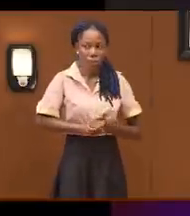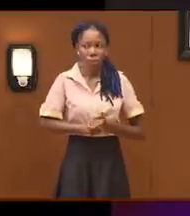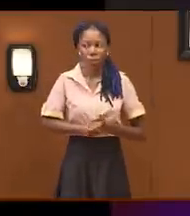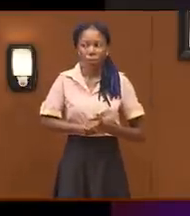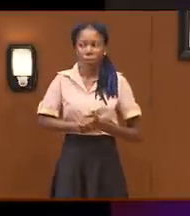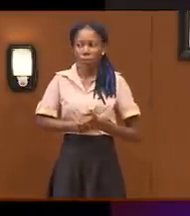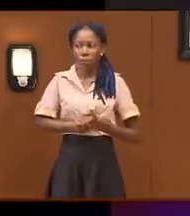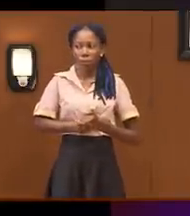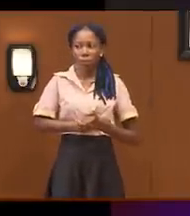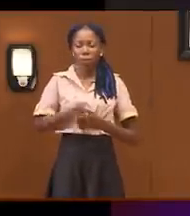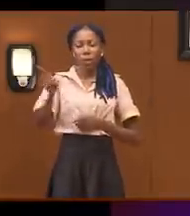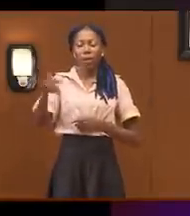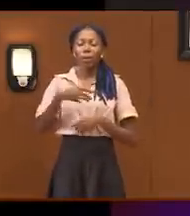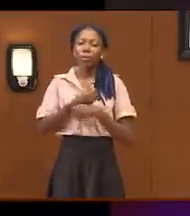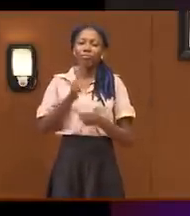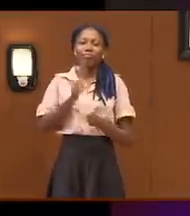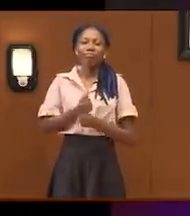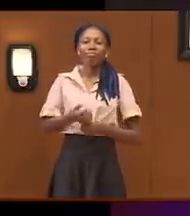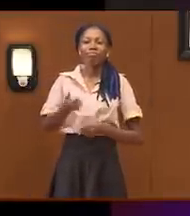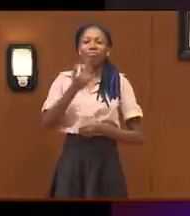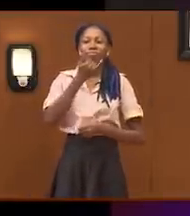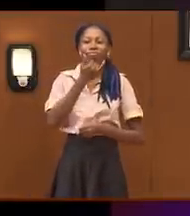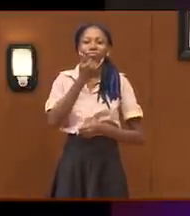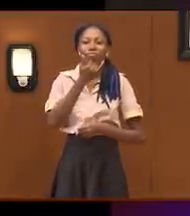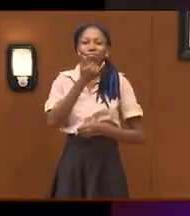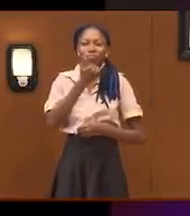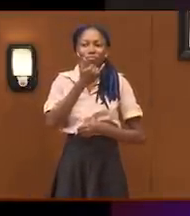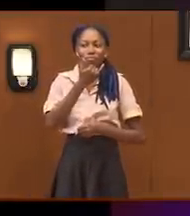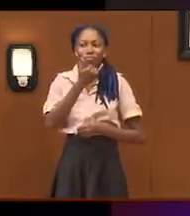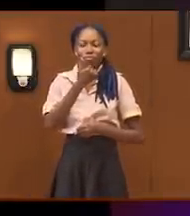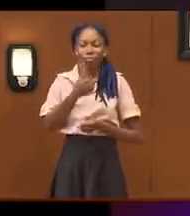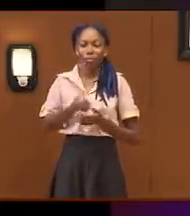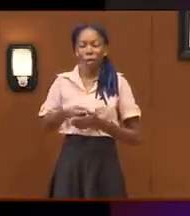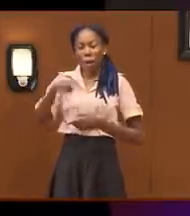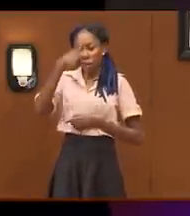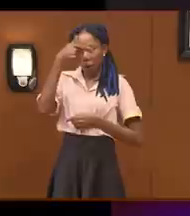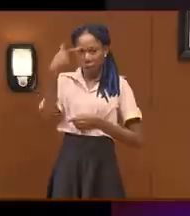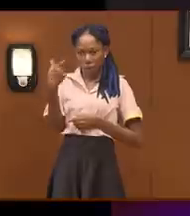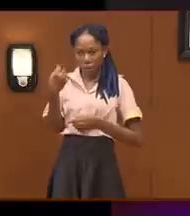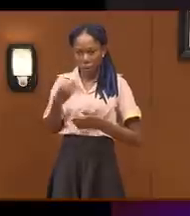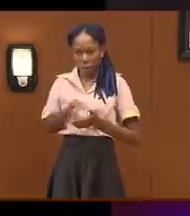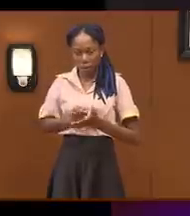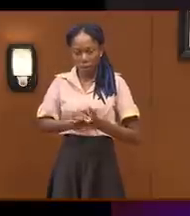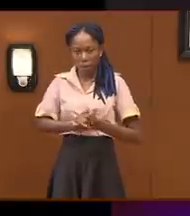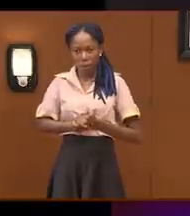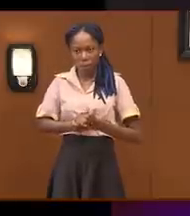I really made mistake by the way I trusted him, because